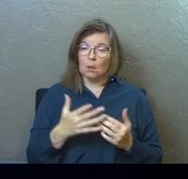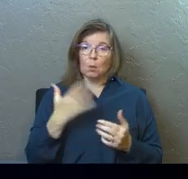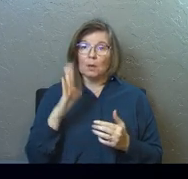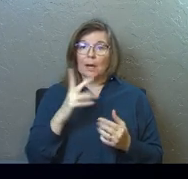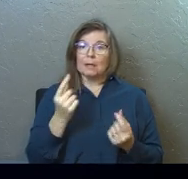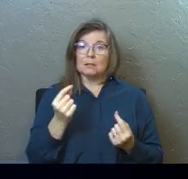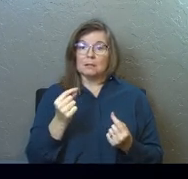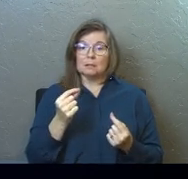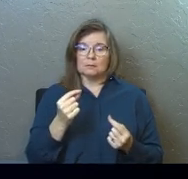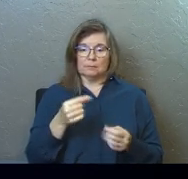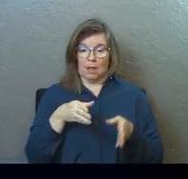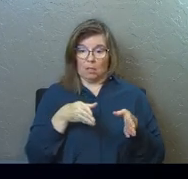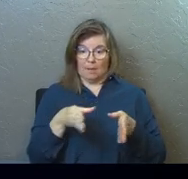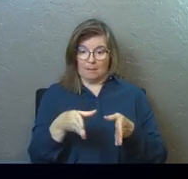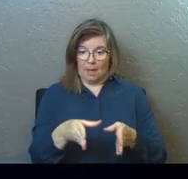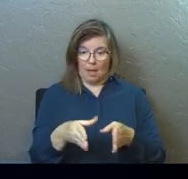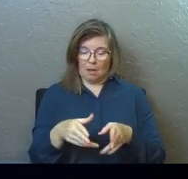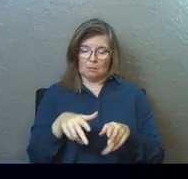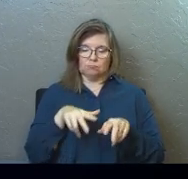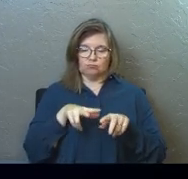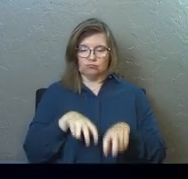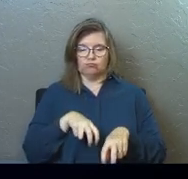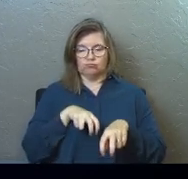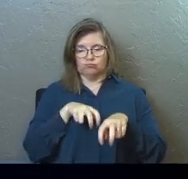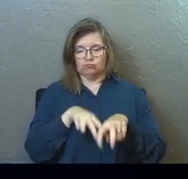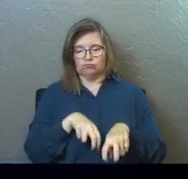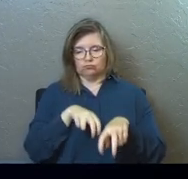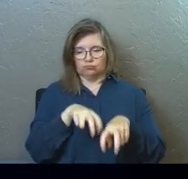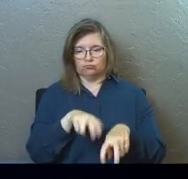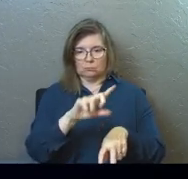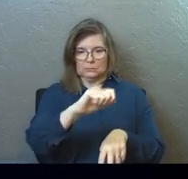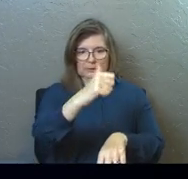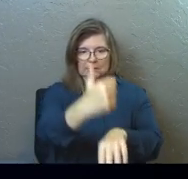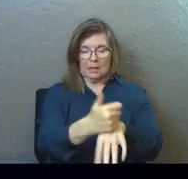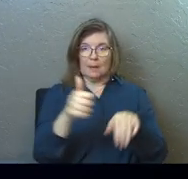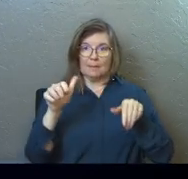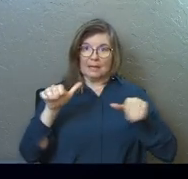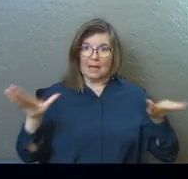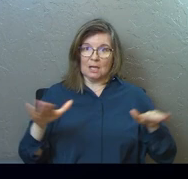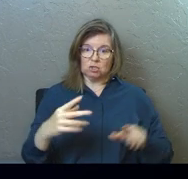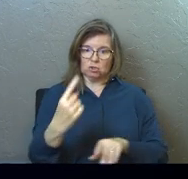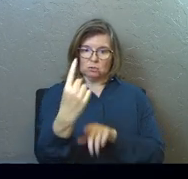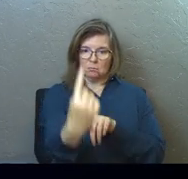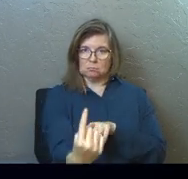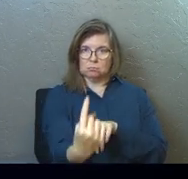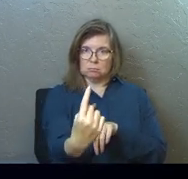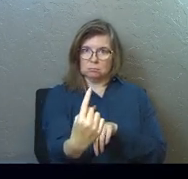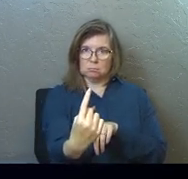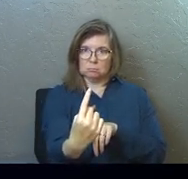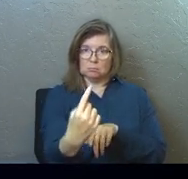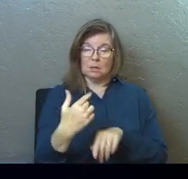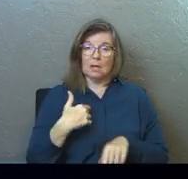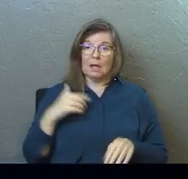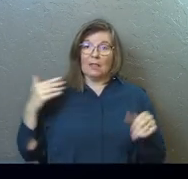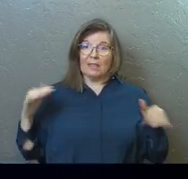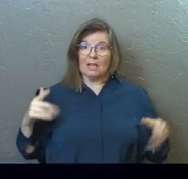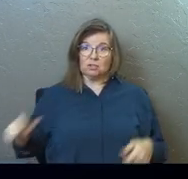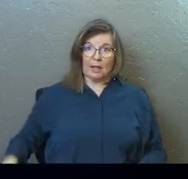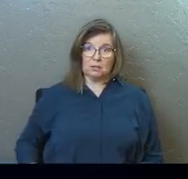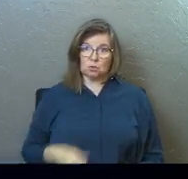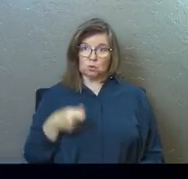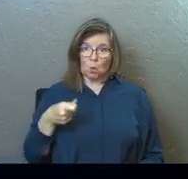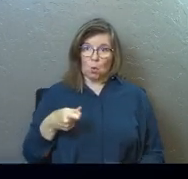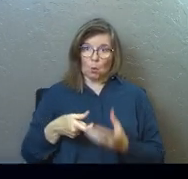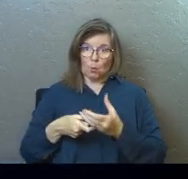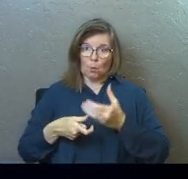what God does is God puts an angel in the road to kill Balaam. And the angel has a sword. And